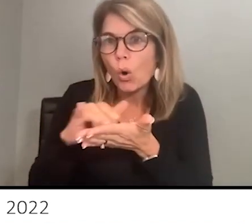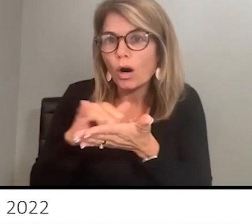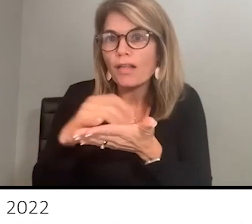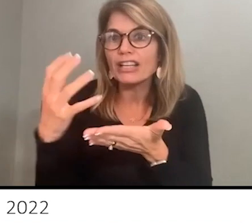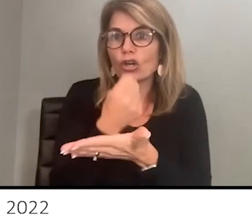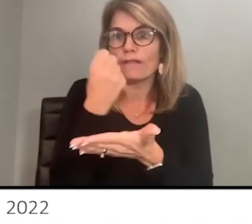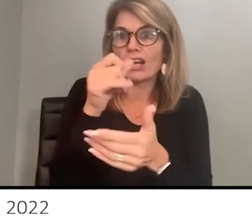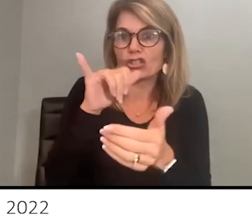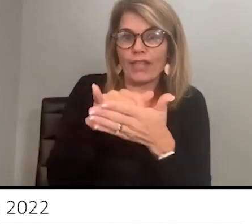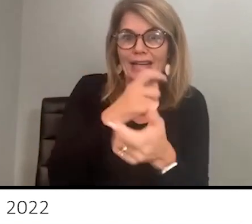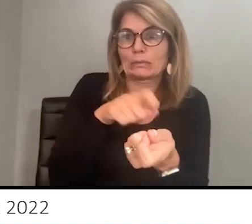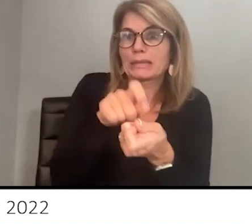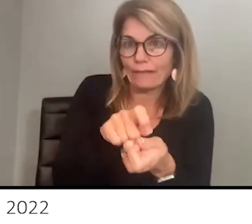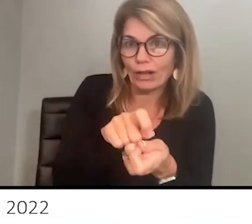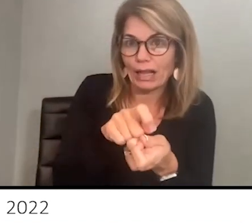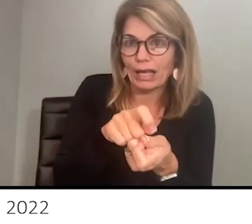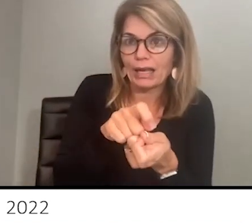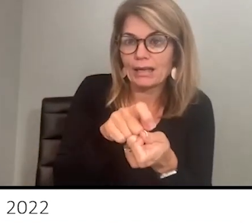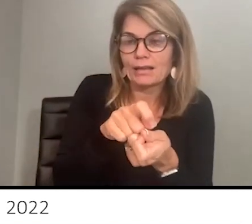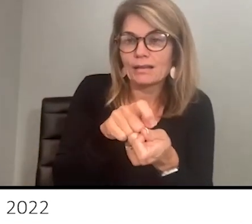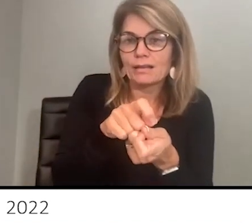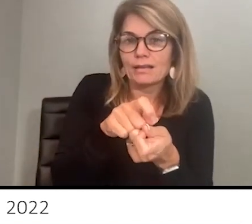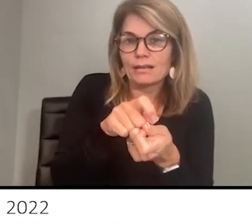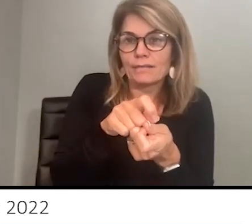of that opportunity to